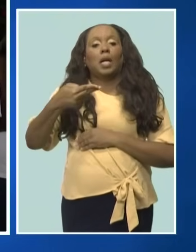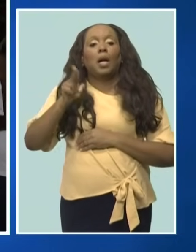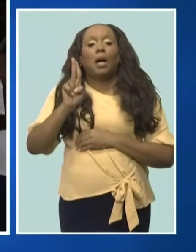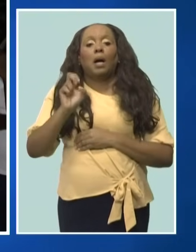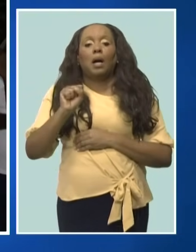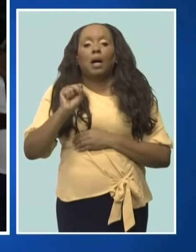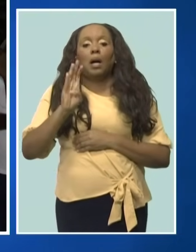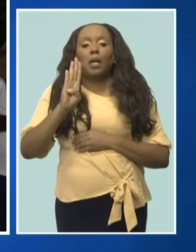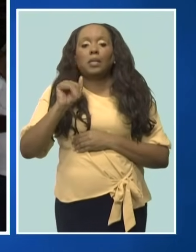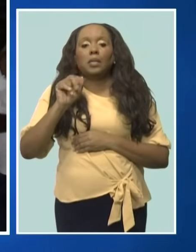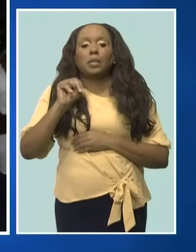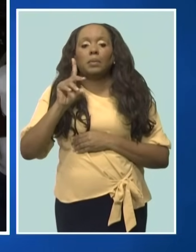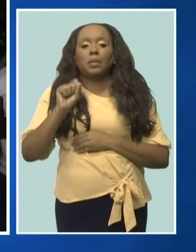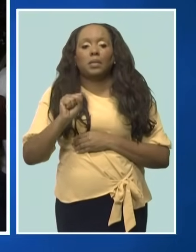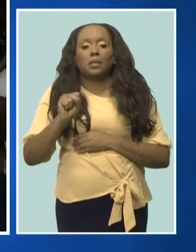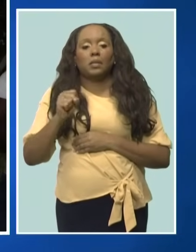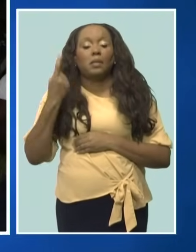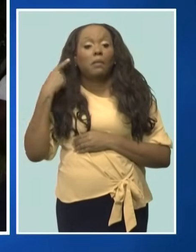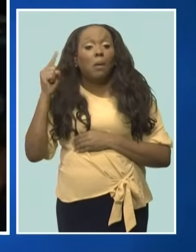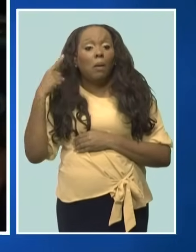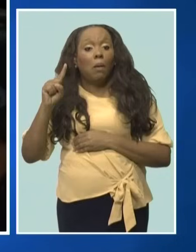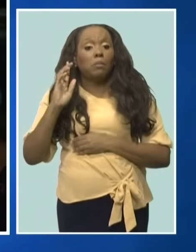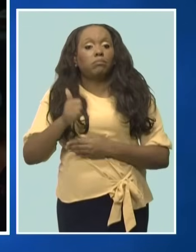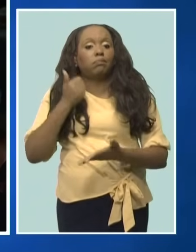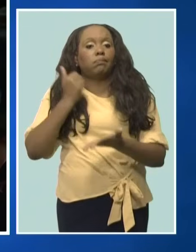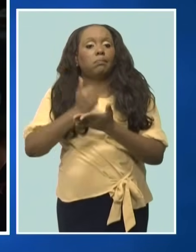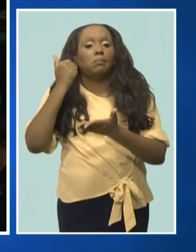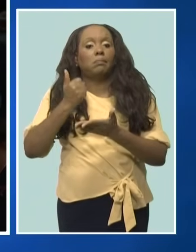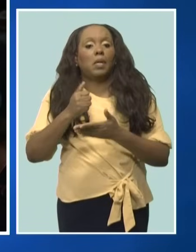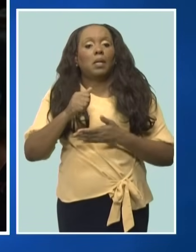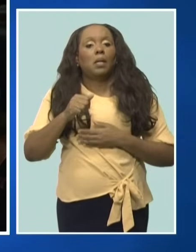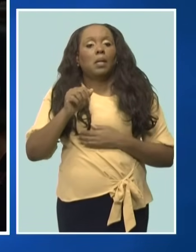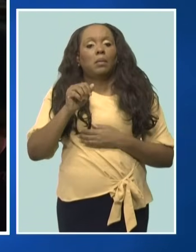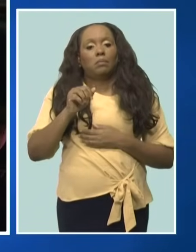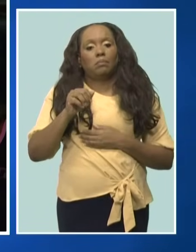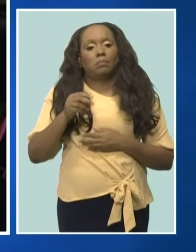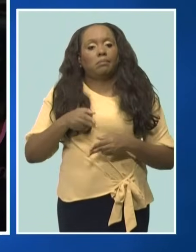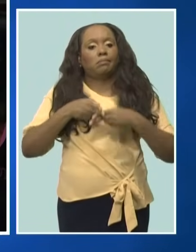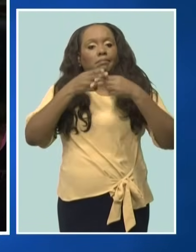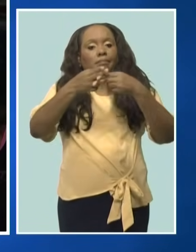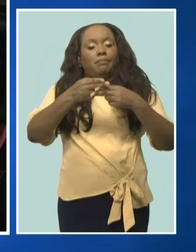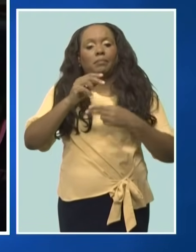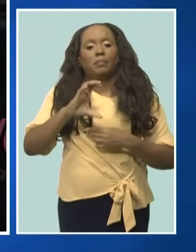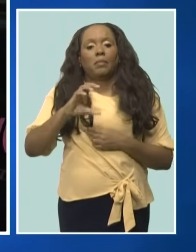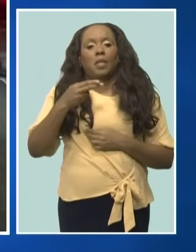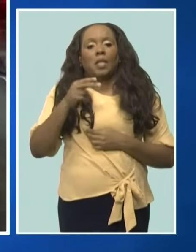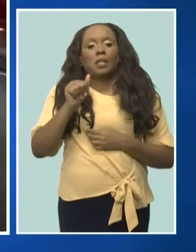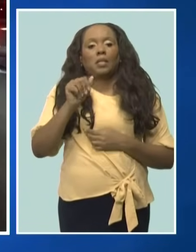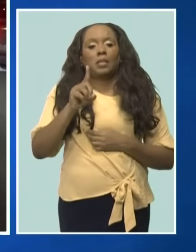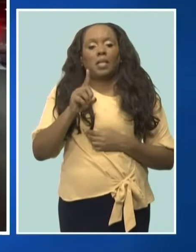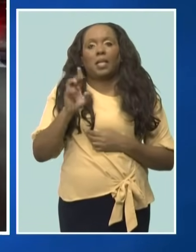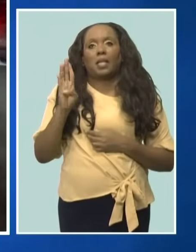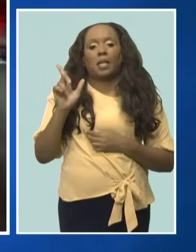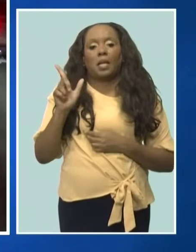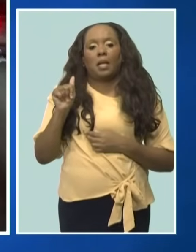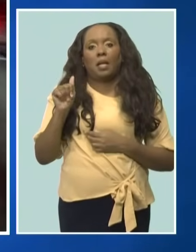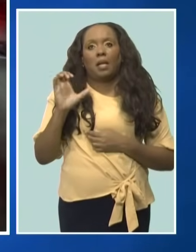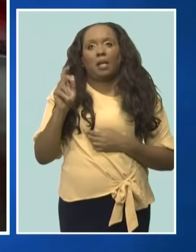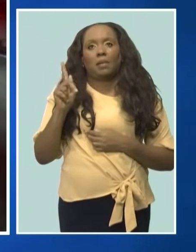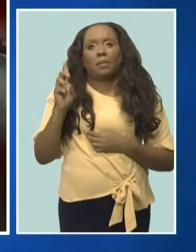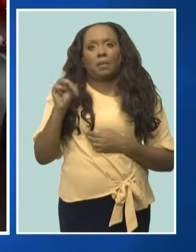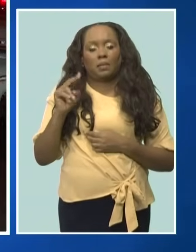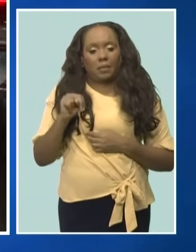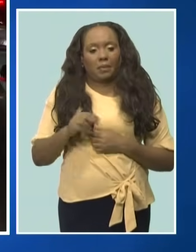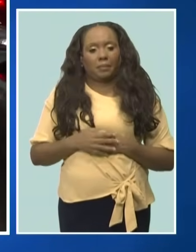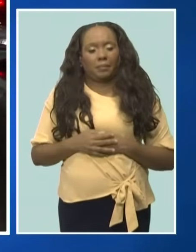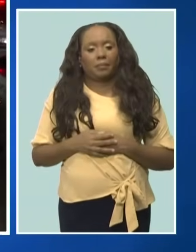evening, as she endorsed BLP candidate Chad Blackman for the upcoming by-election in St. James North. She added that there